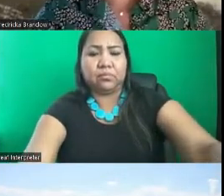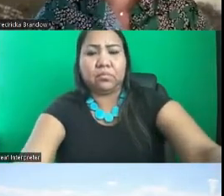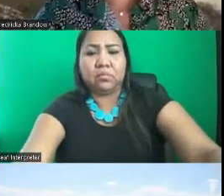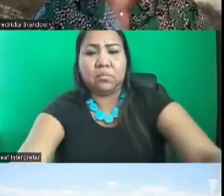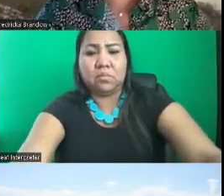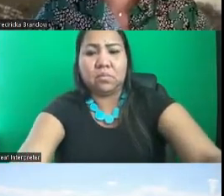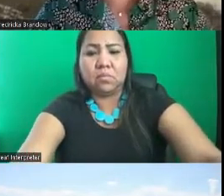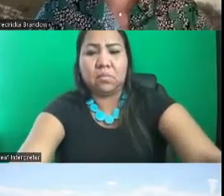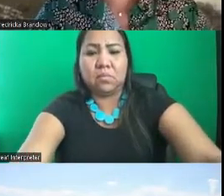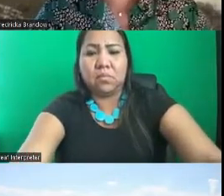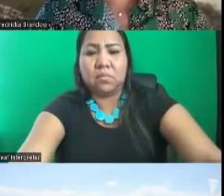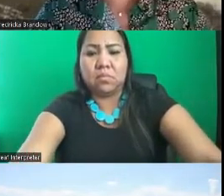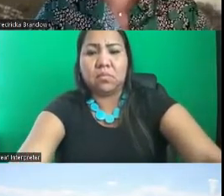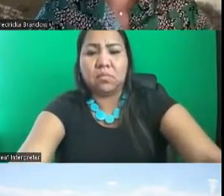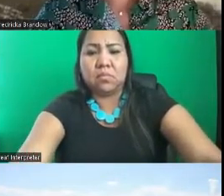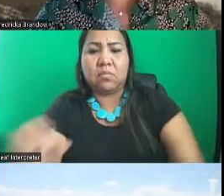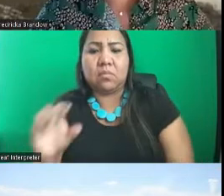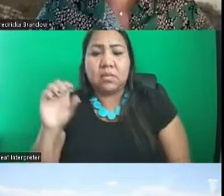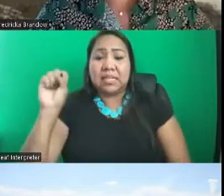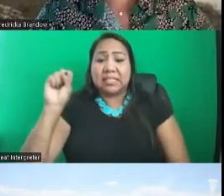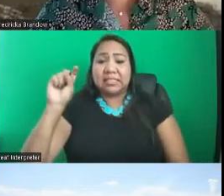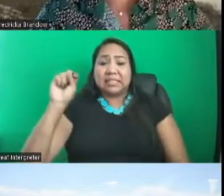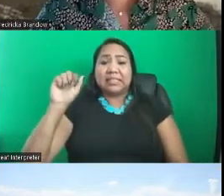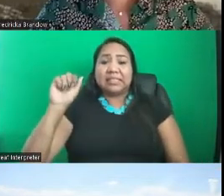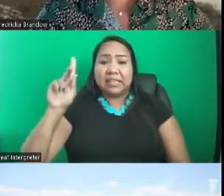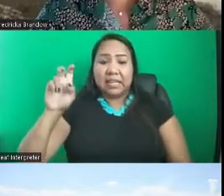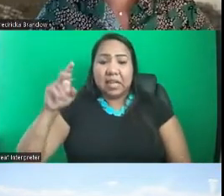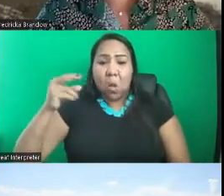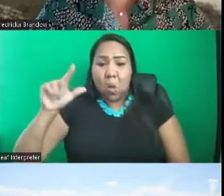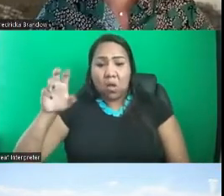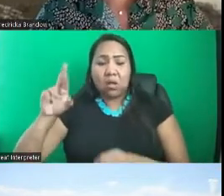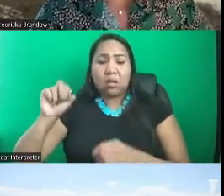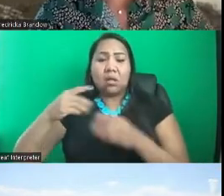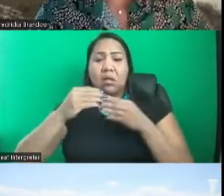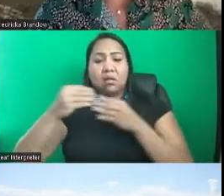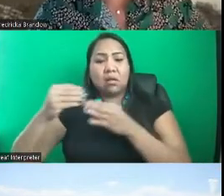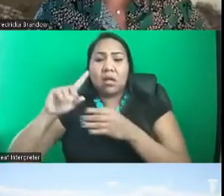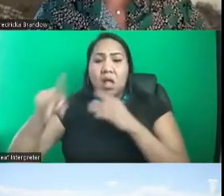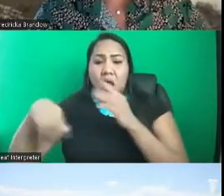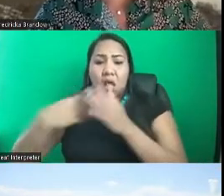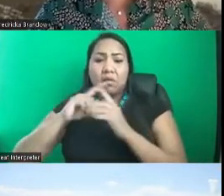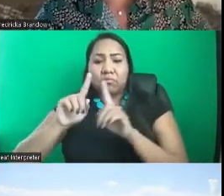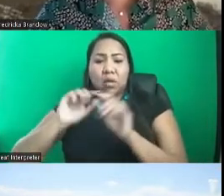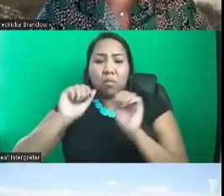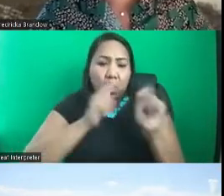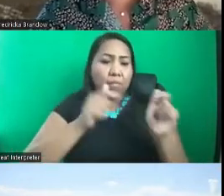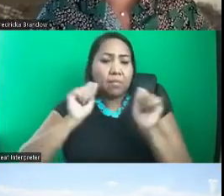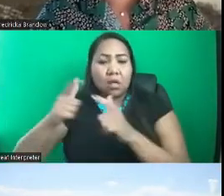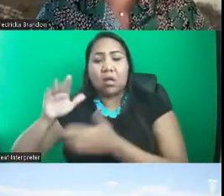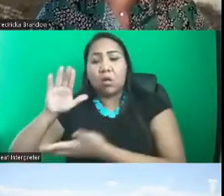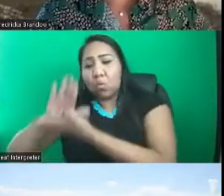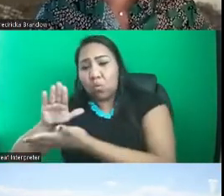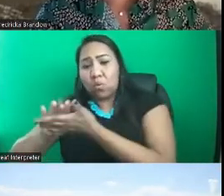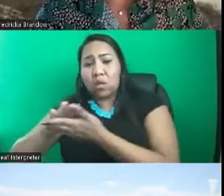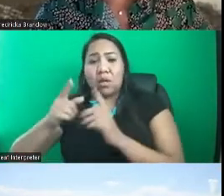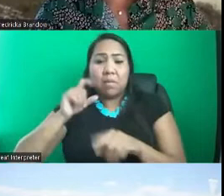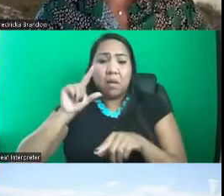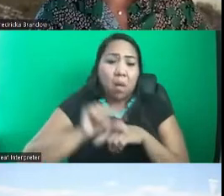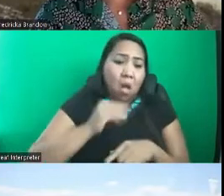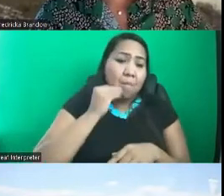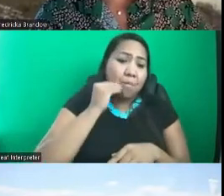elders, educators, tribal leaders, schools from both the lowercase h home and capital H